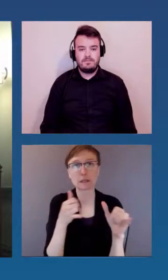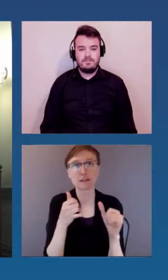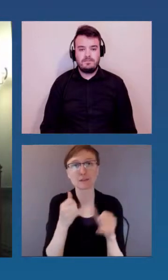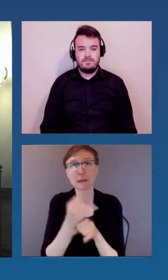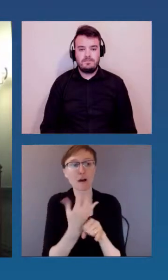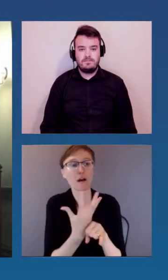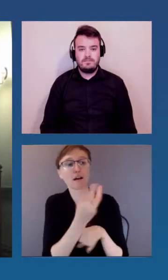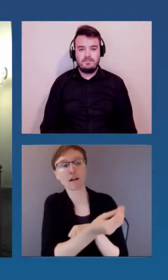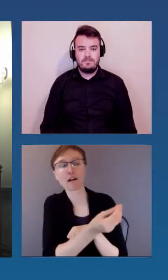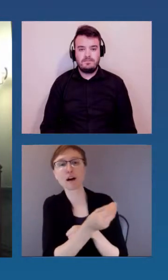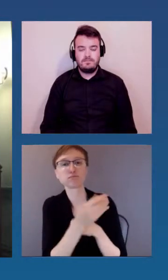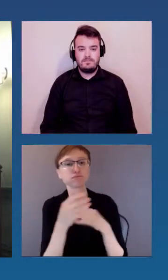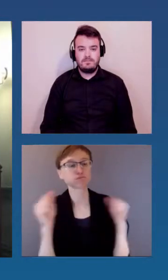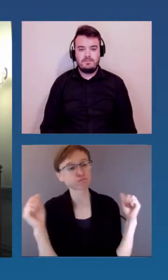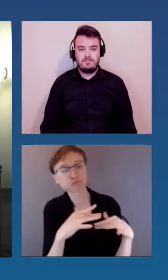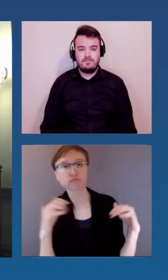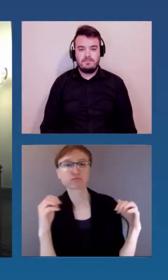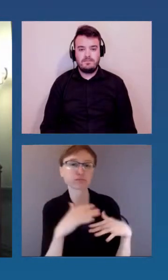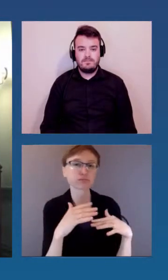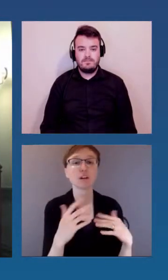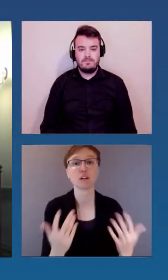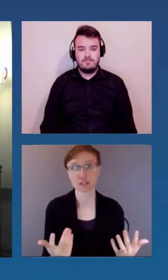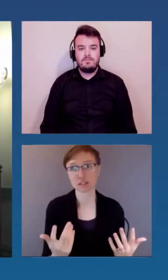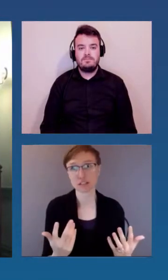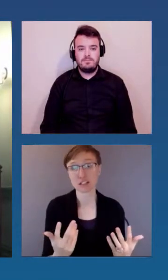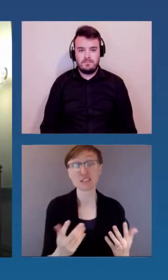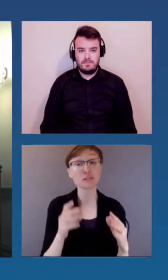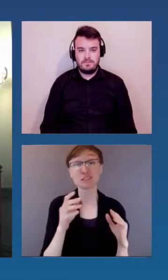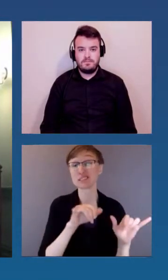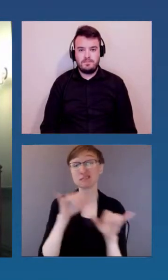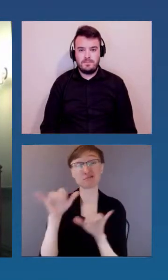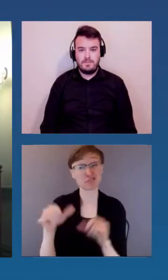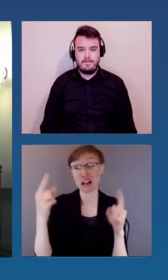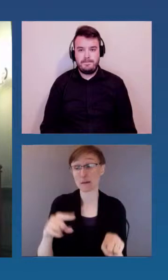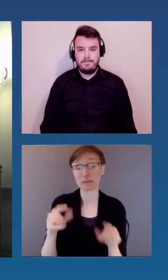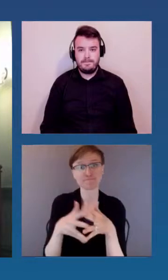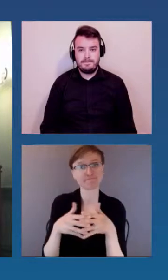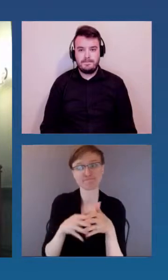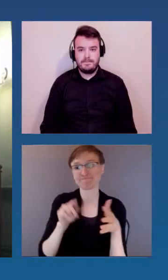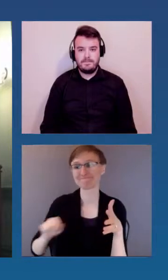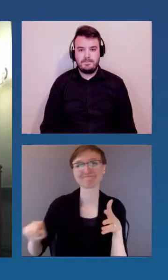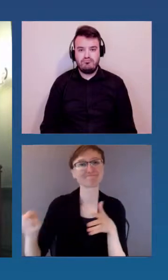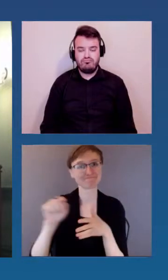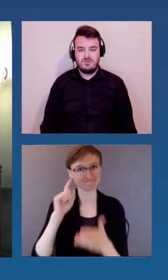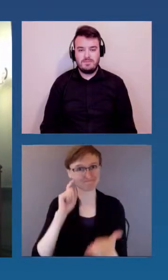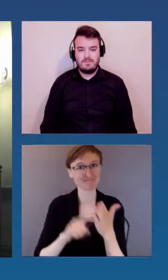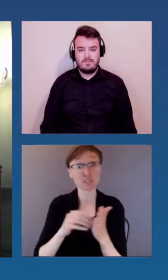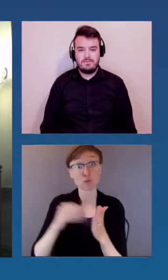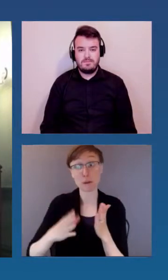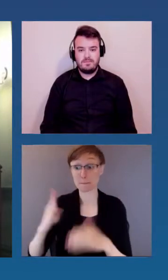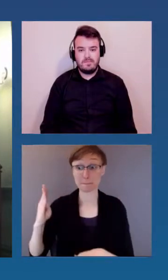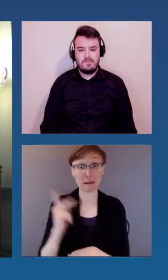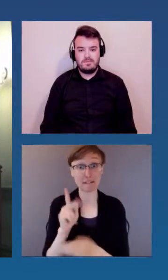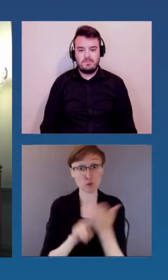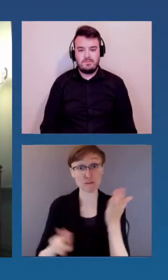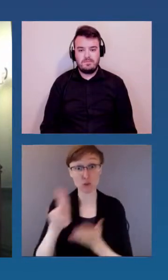year. Most of these cases can be traced back to students attending large back-to-school parties off